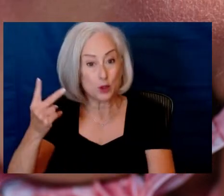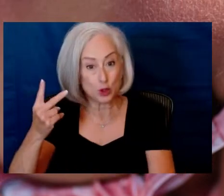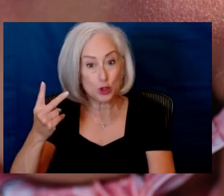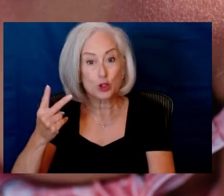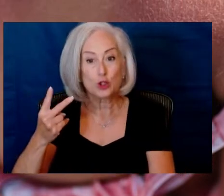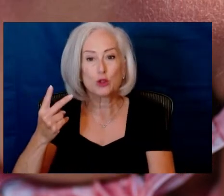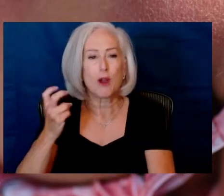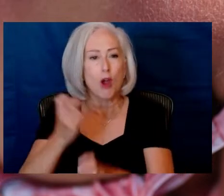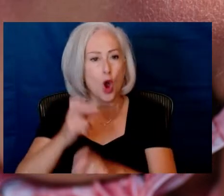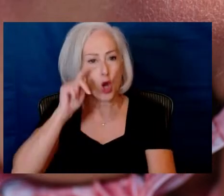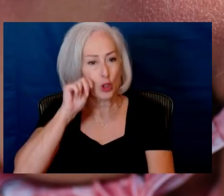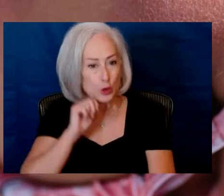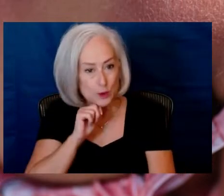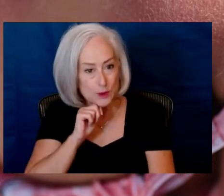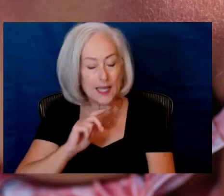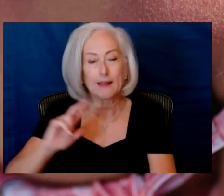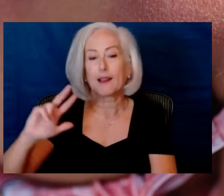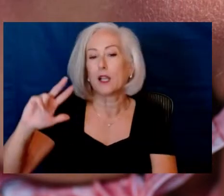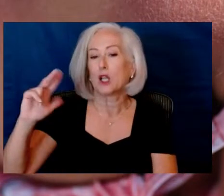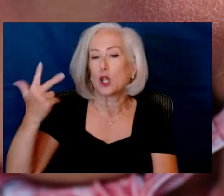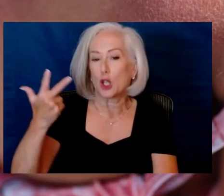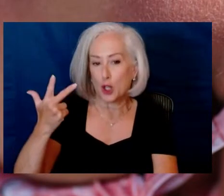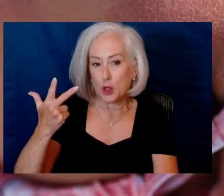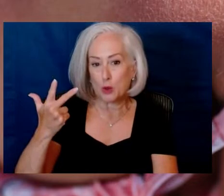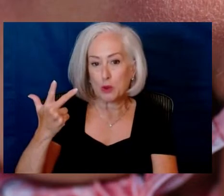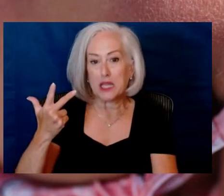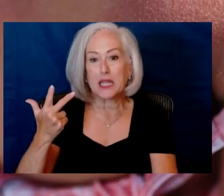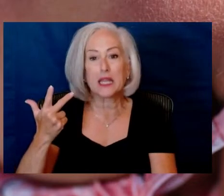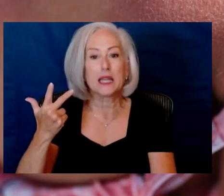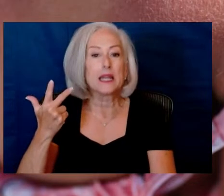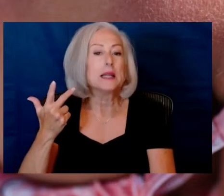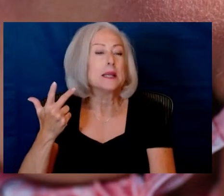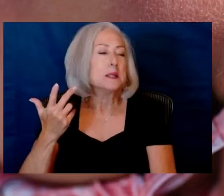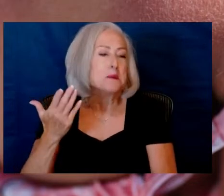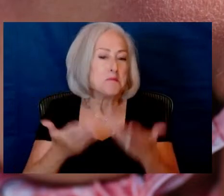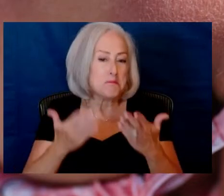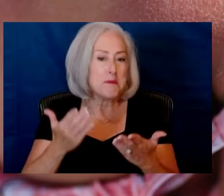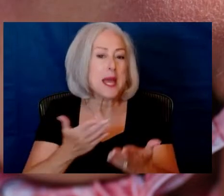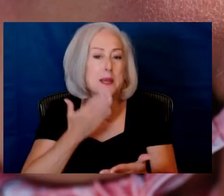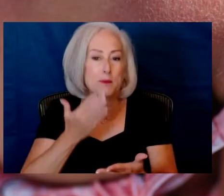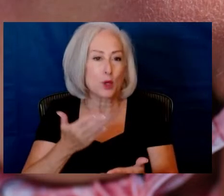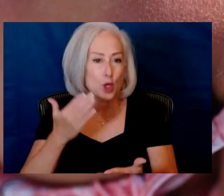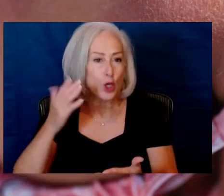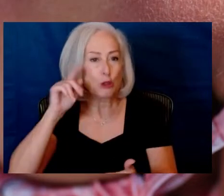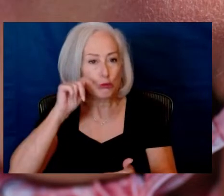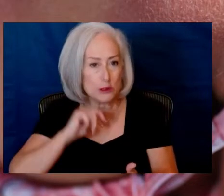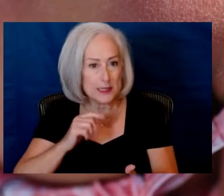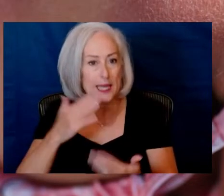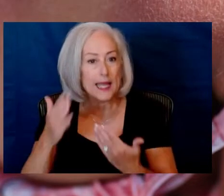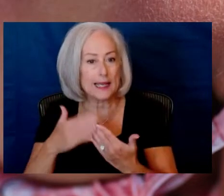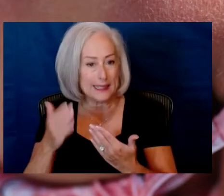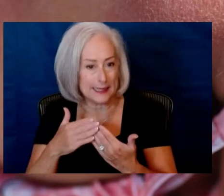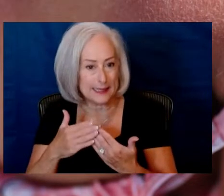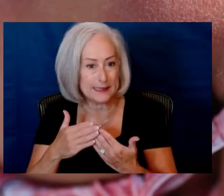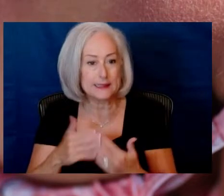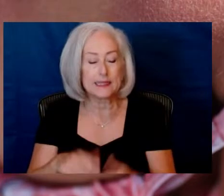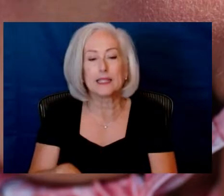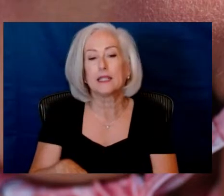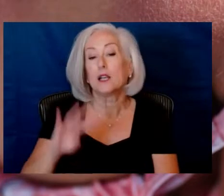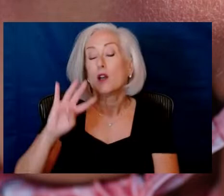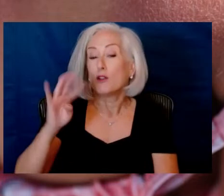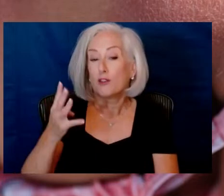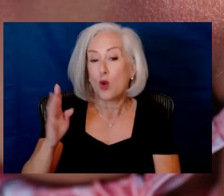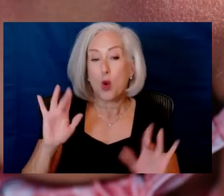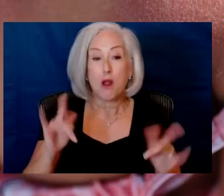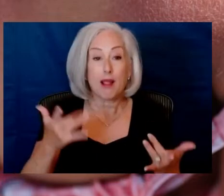3, white skin, may burn but tans easily. Type 4, light brown, olive skin, hardly burns but tans easily. Type